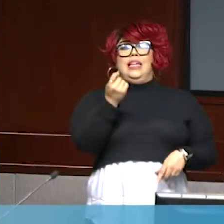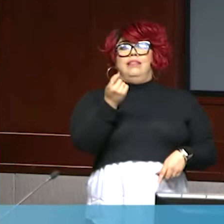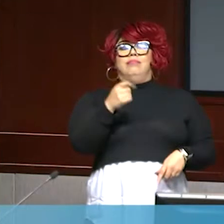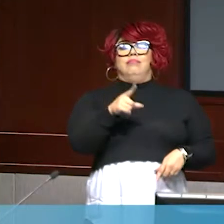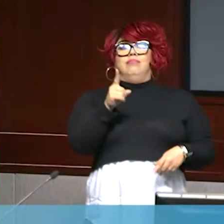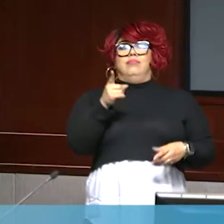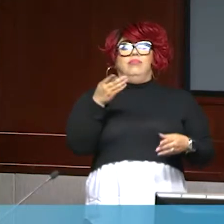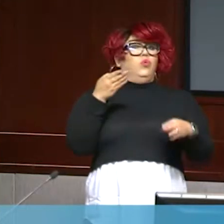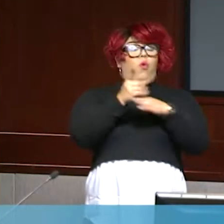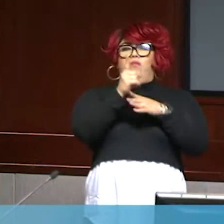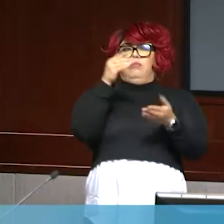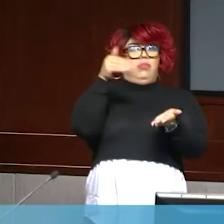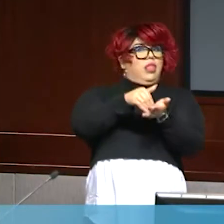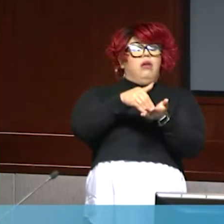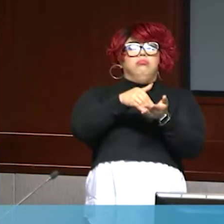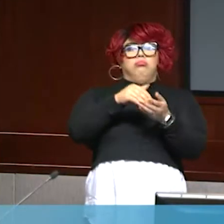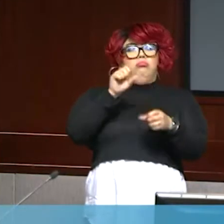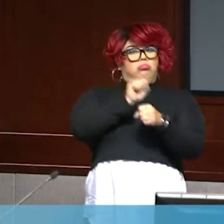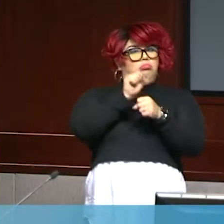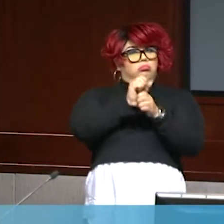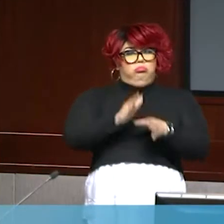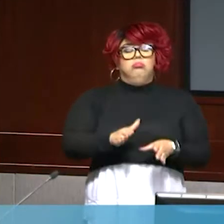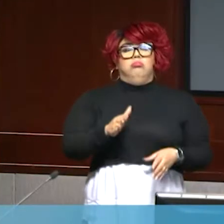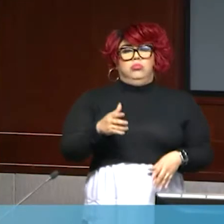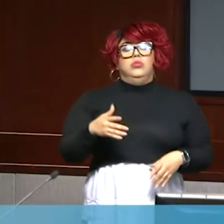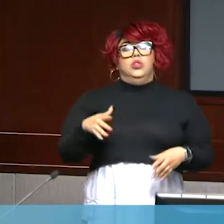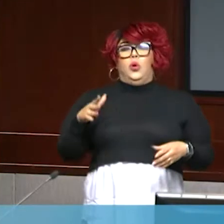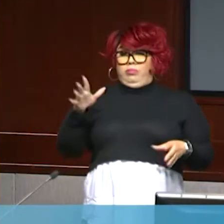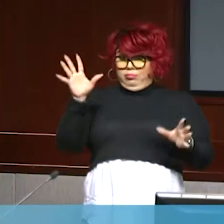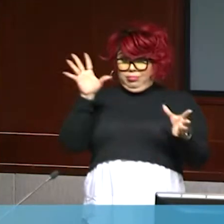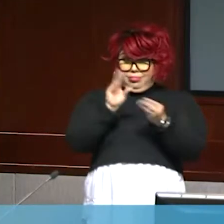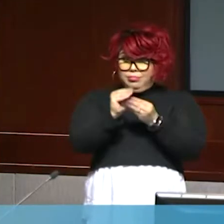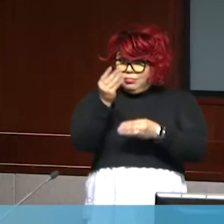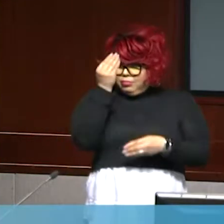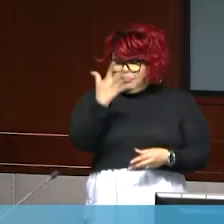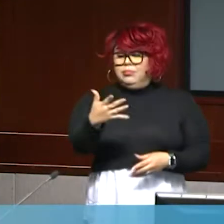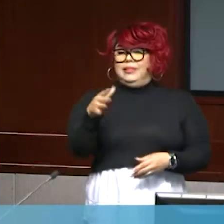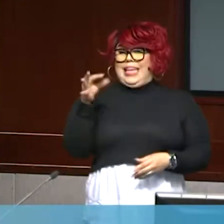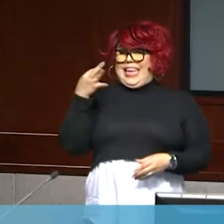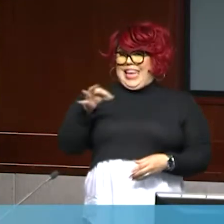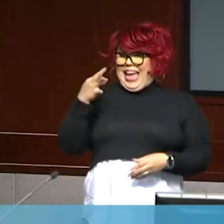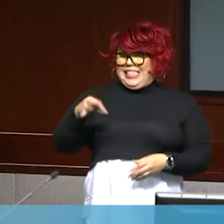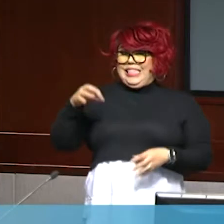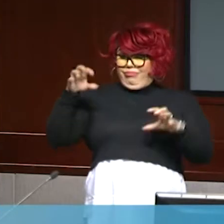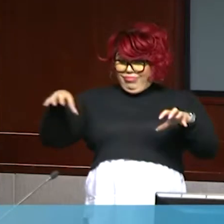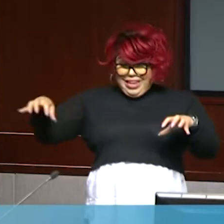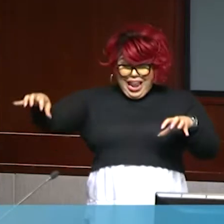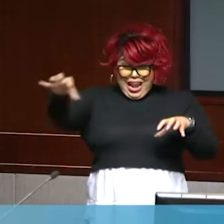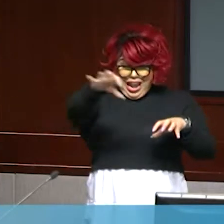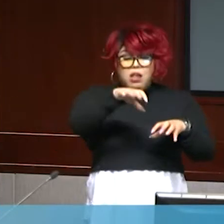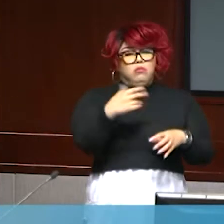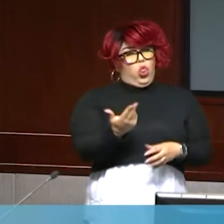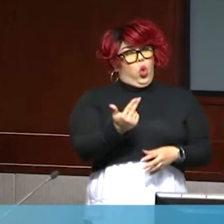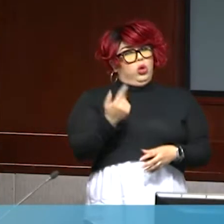1,198 employees. So that's 13 of the 19 skilled nursing facilities we've tested.